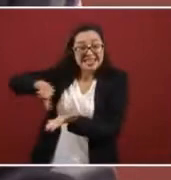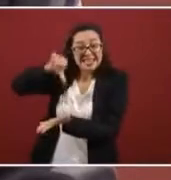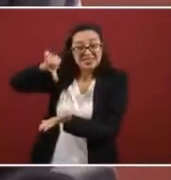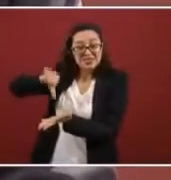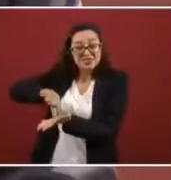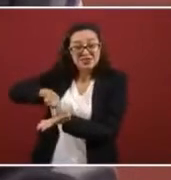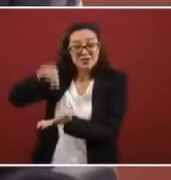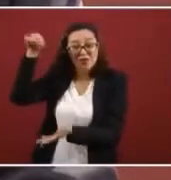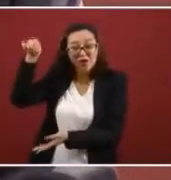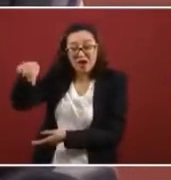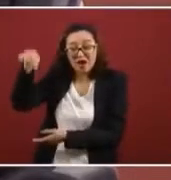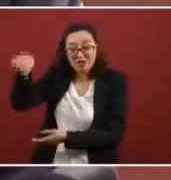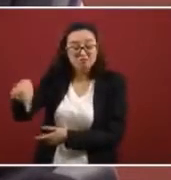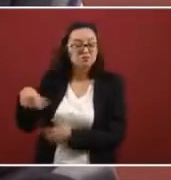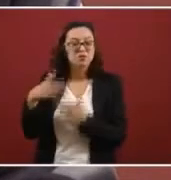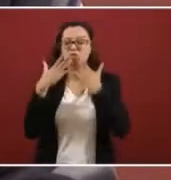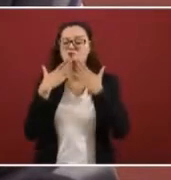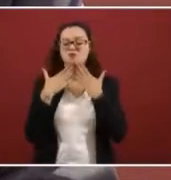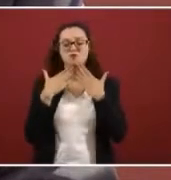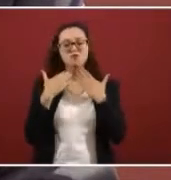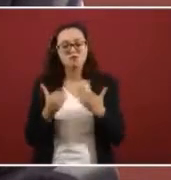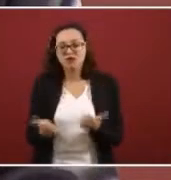head.